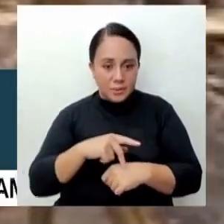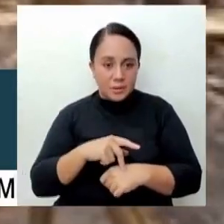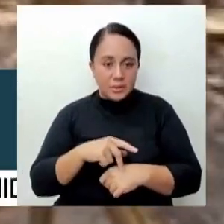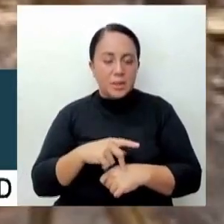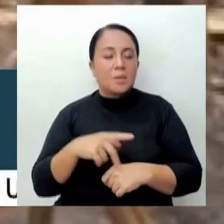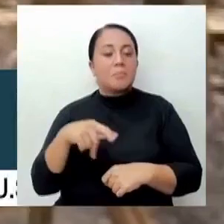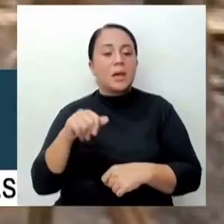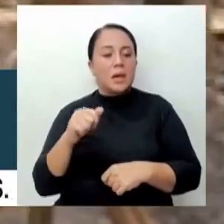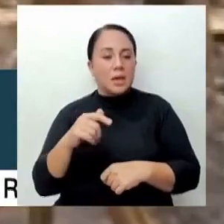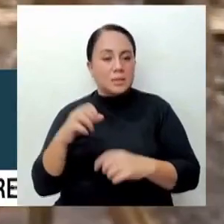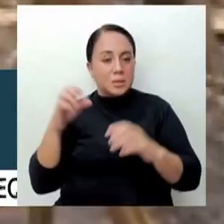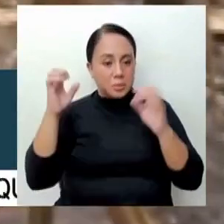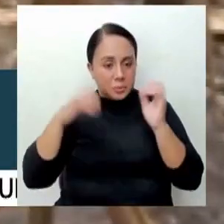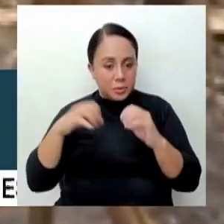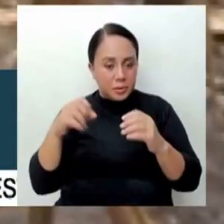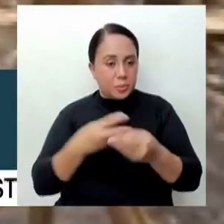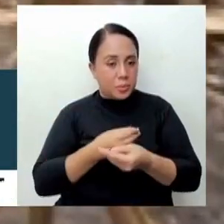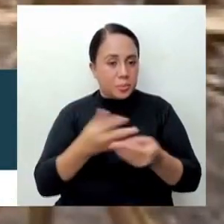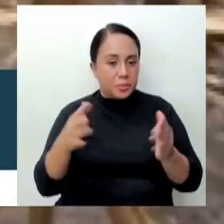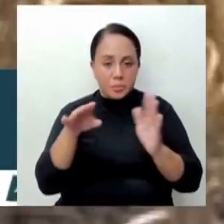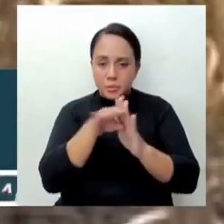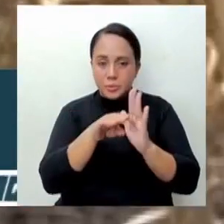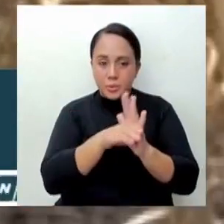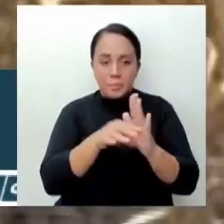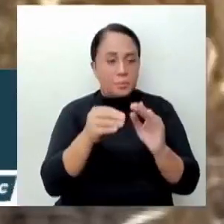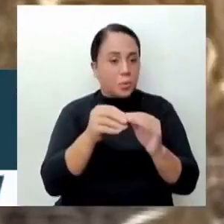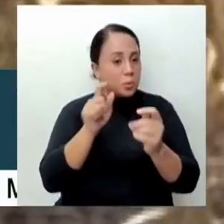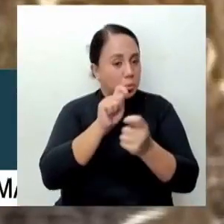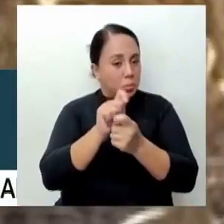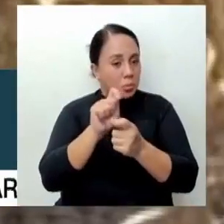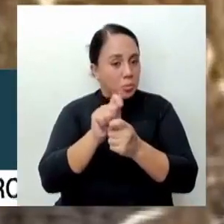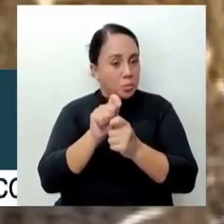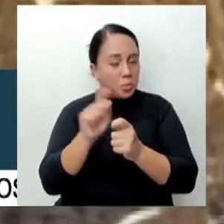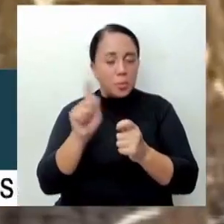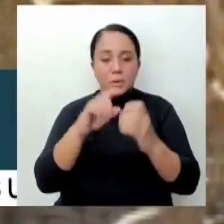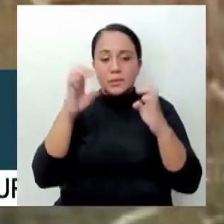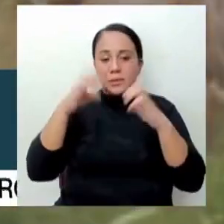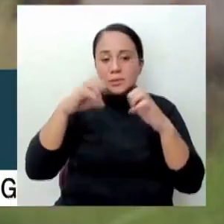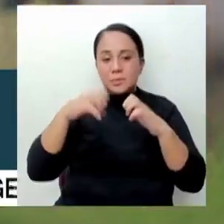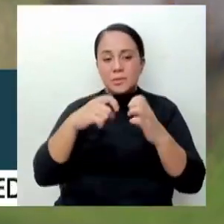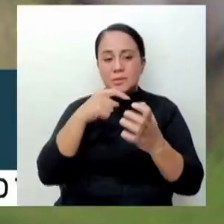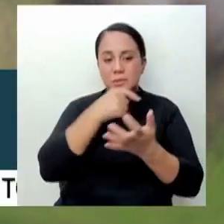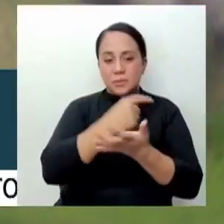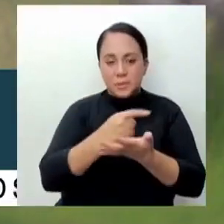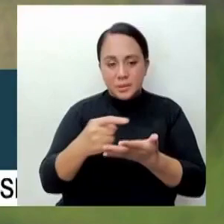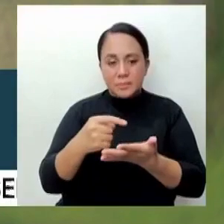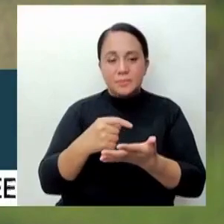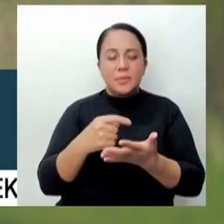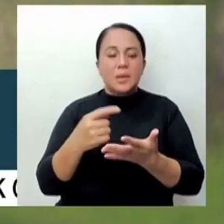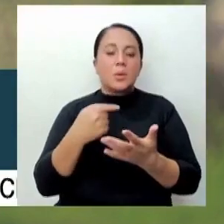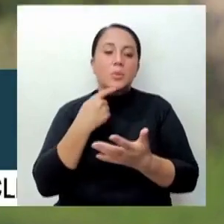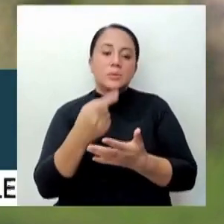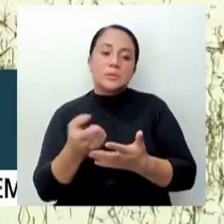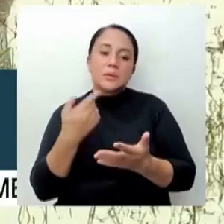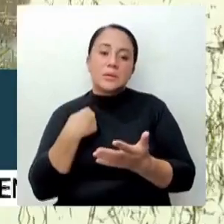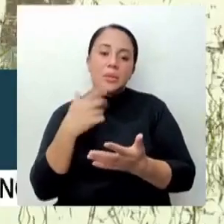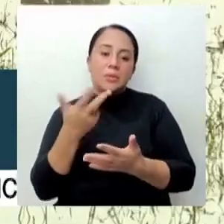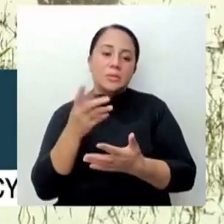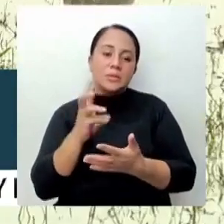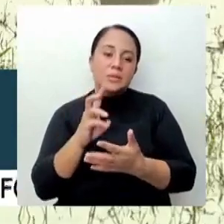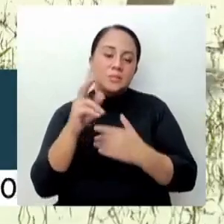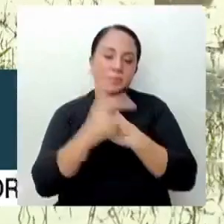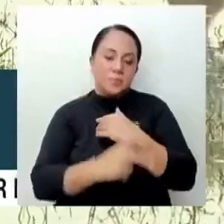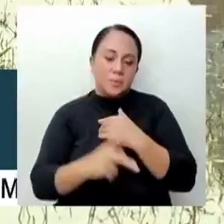is expected to provide a list and more details on what to expect within the week. But it says 36 provinces